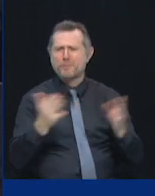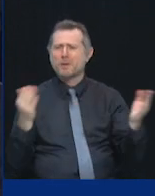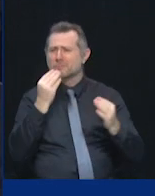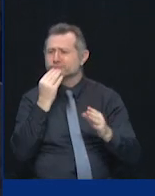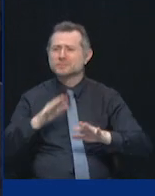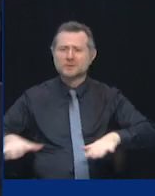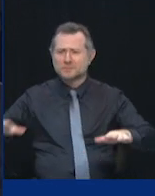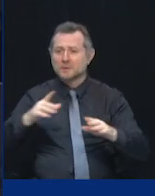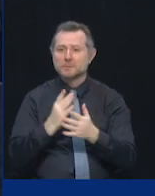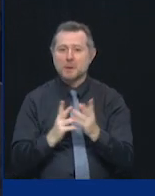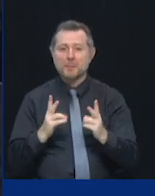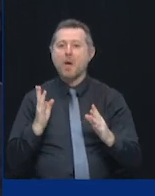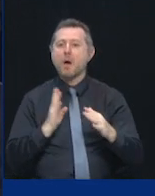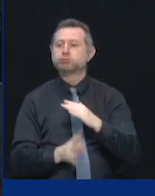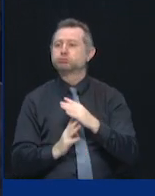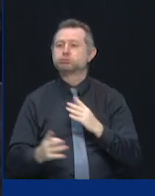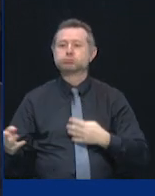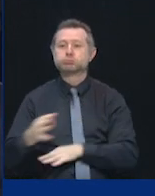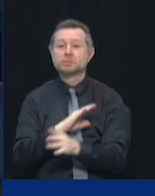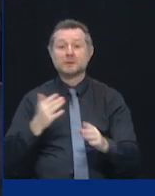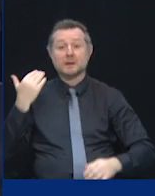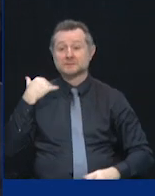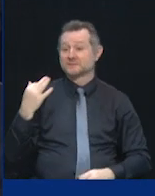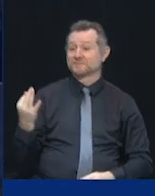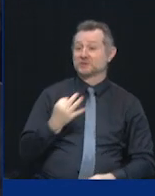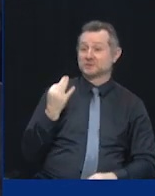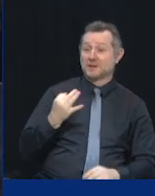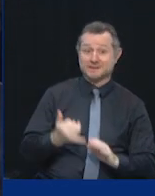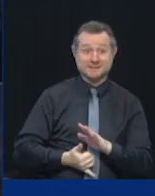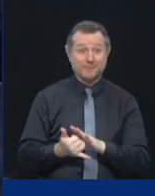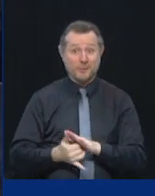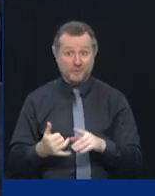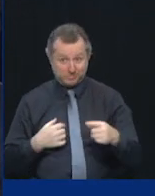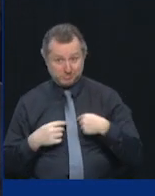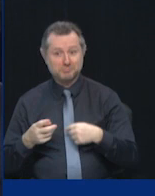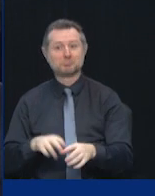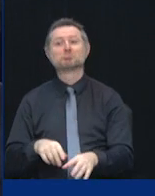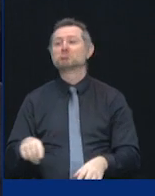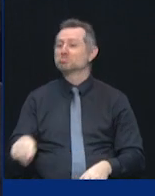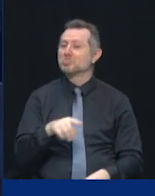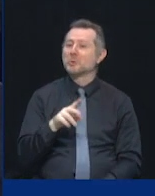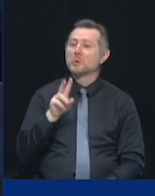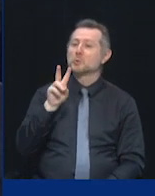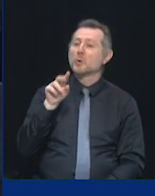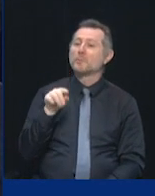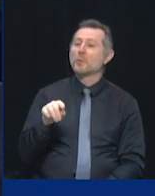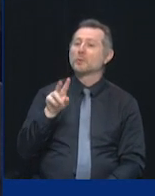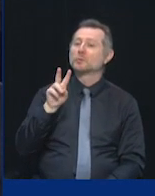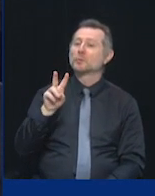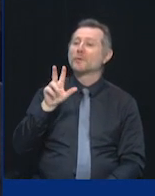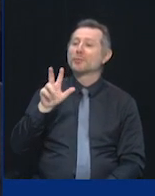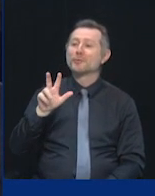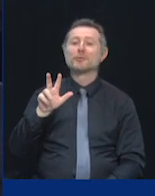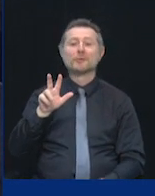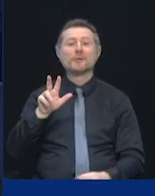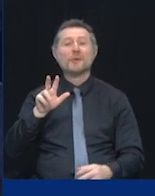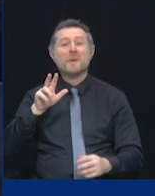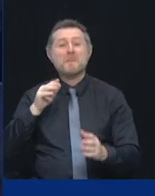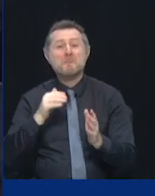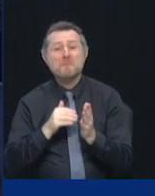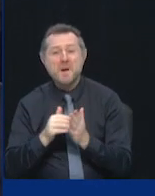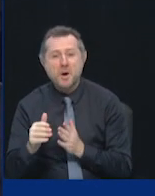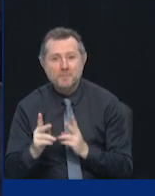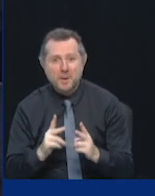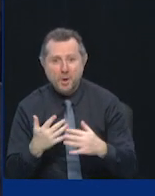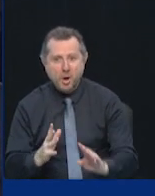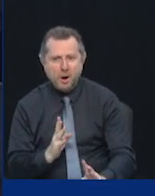subways. Last Friday, May 7th, we recorded 2.23 million riders, the most on a single